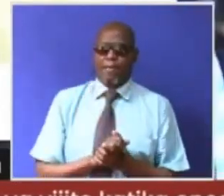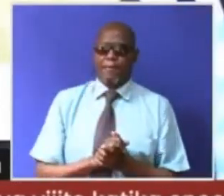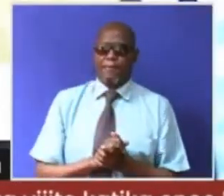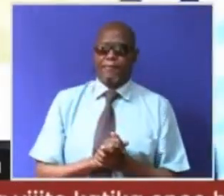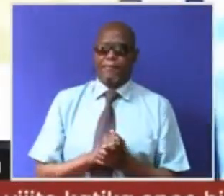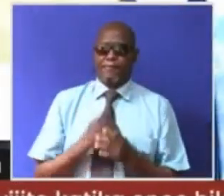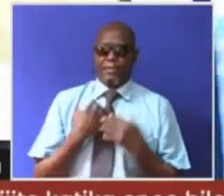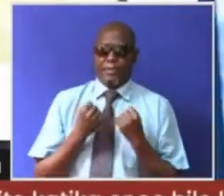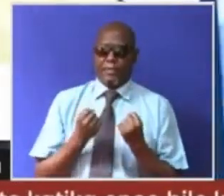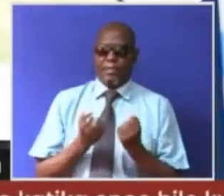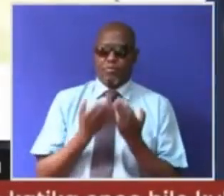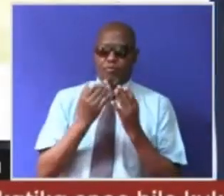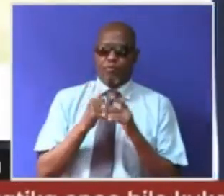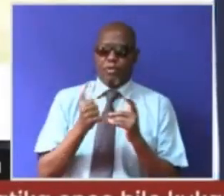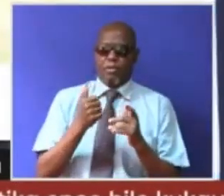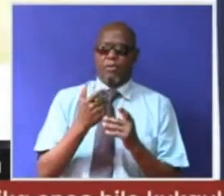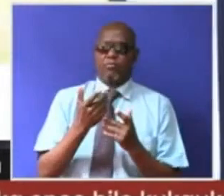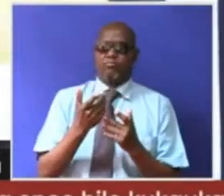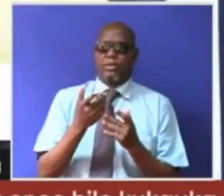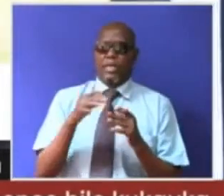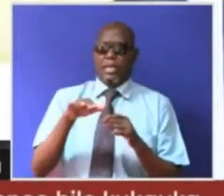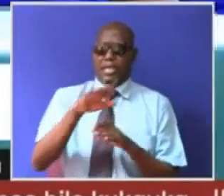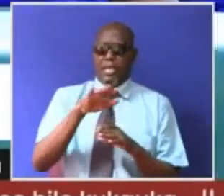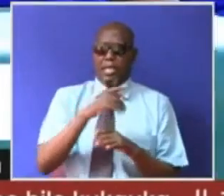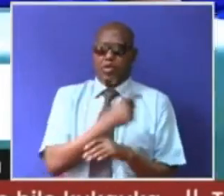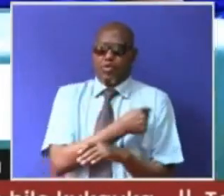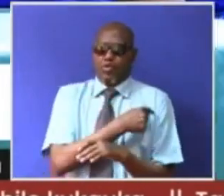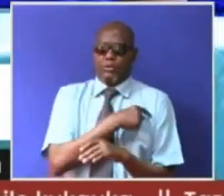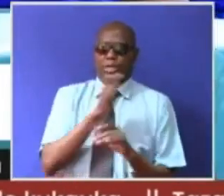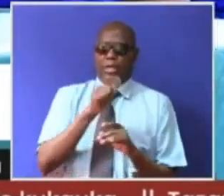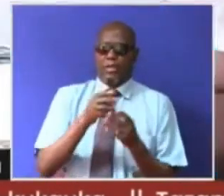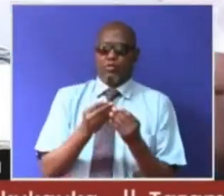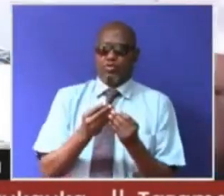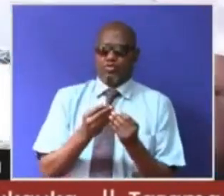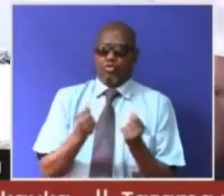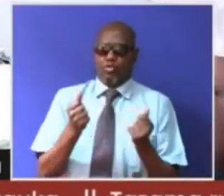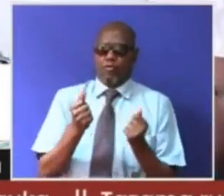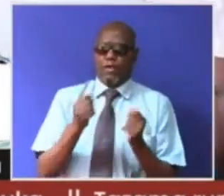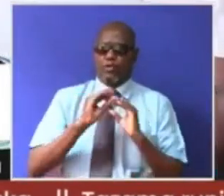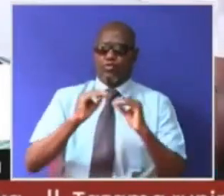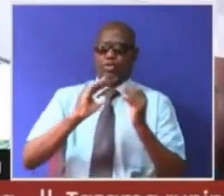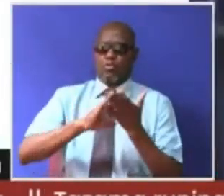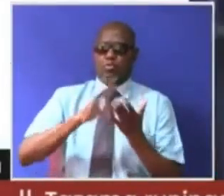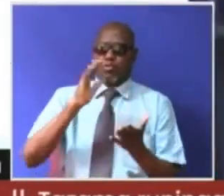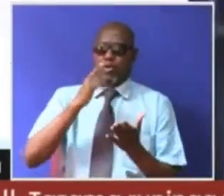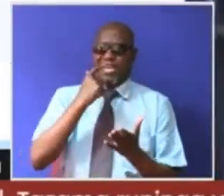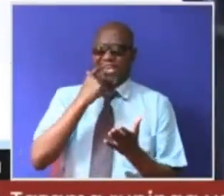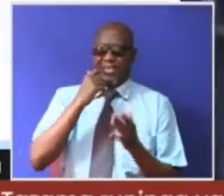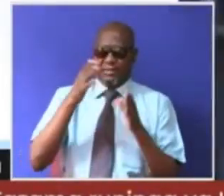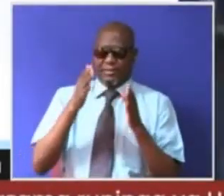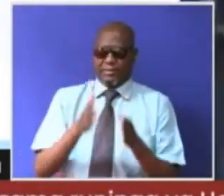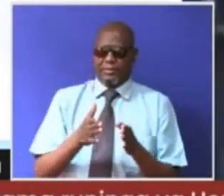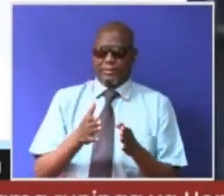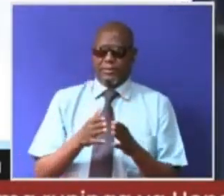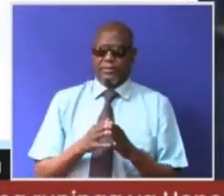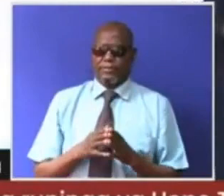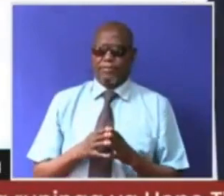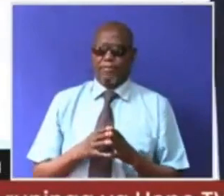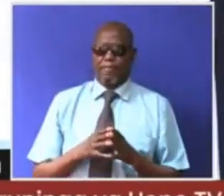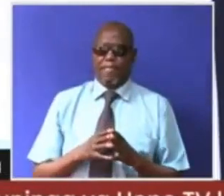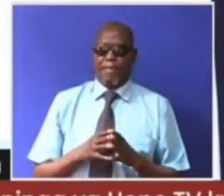ya madaktari ya ishughulikiwe so that we can train more dentists. Sasa tumetoka NHIF, tunaenda